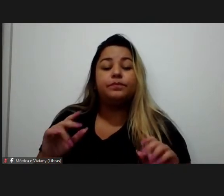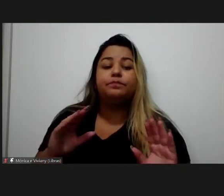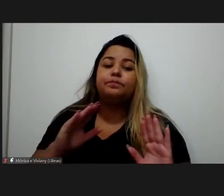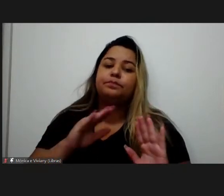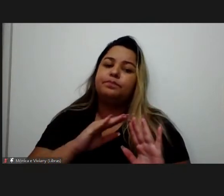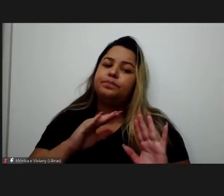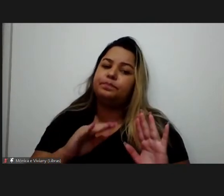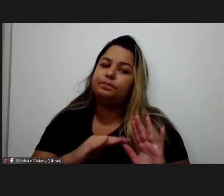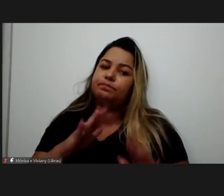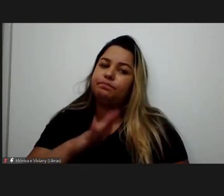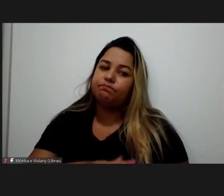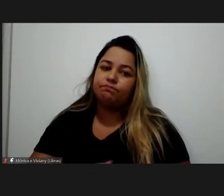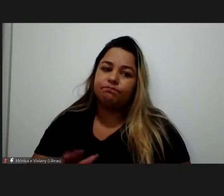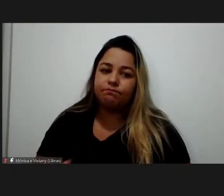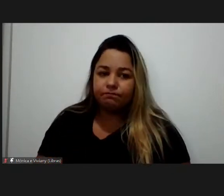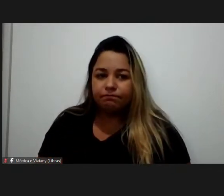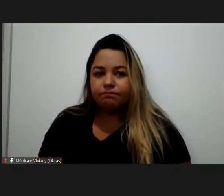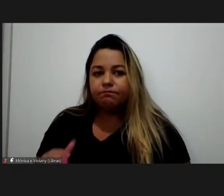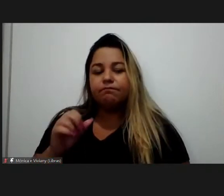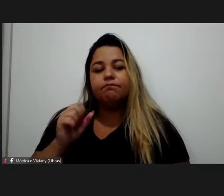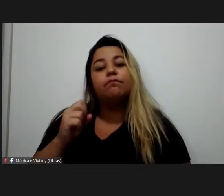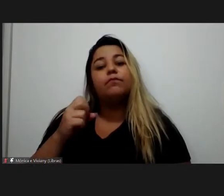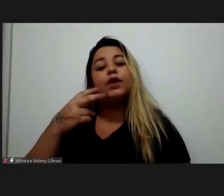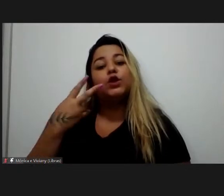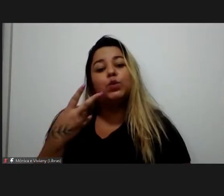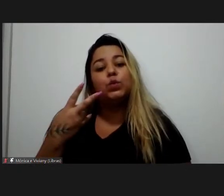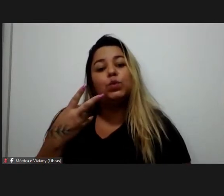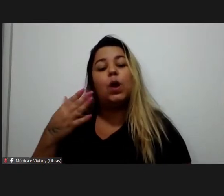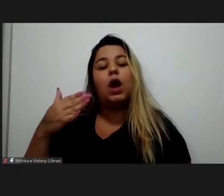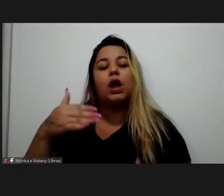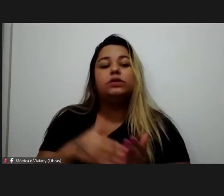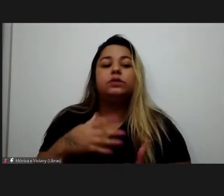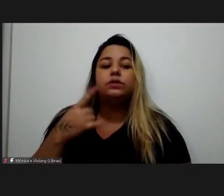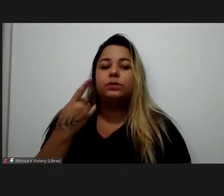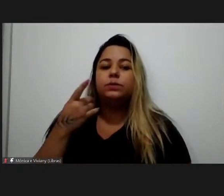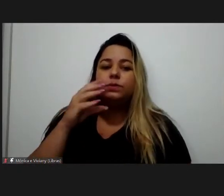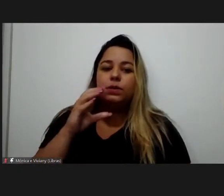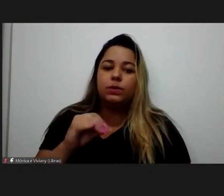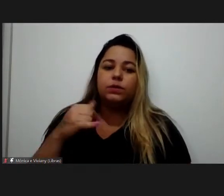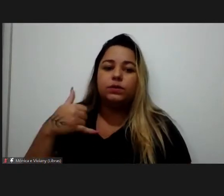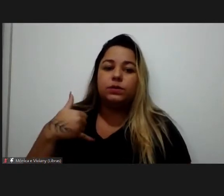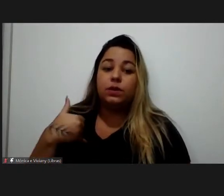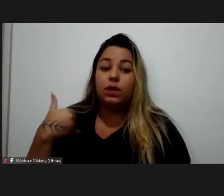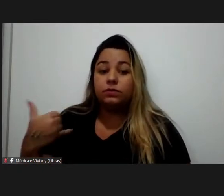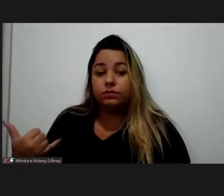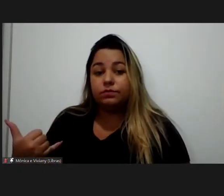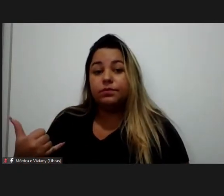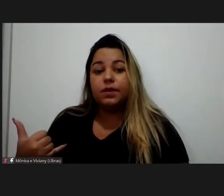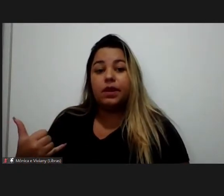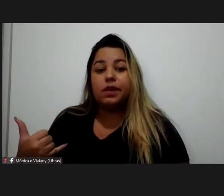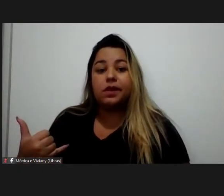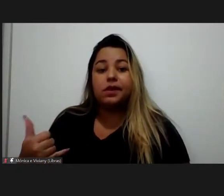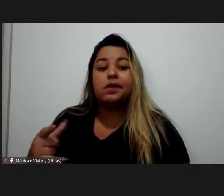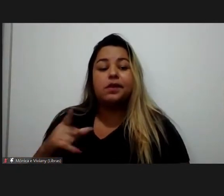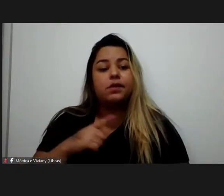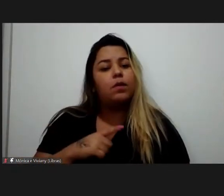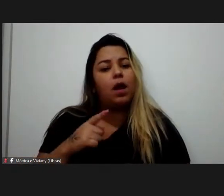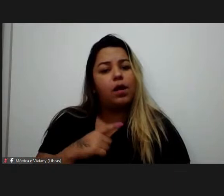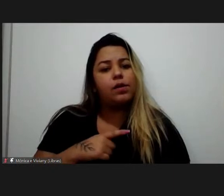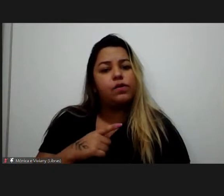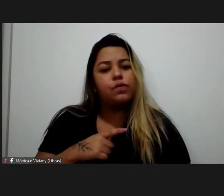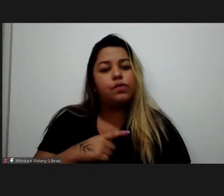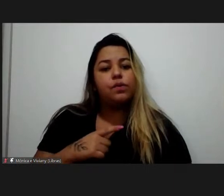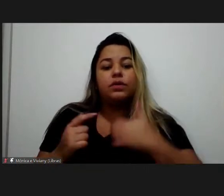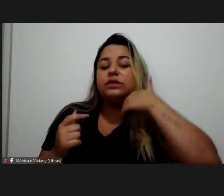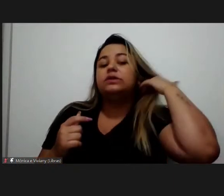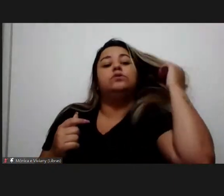references. The percentage of children between 2 and 10 years that have